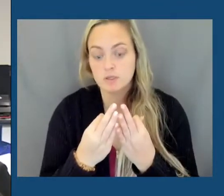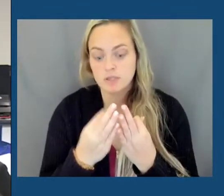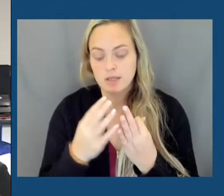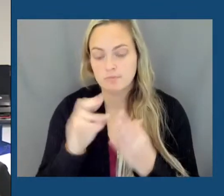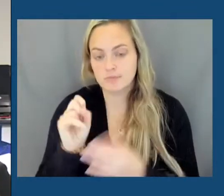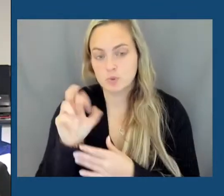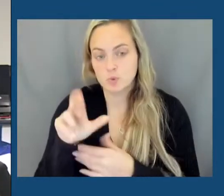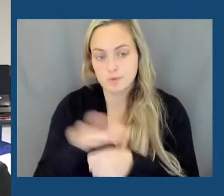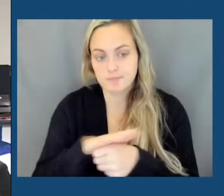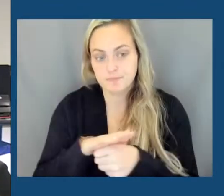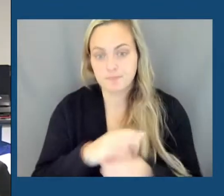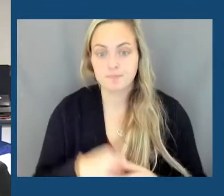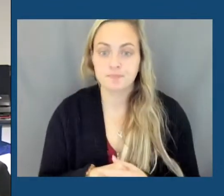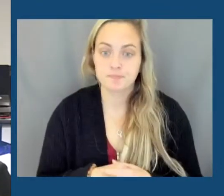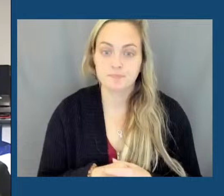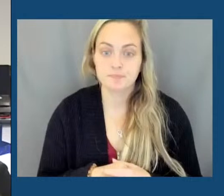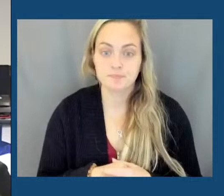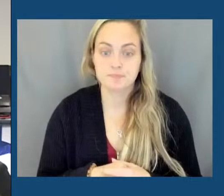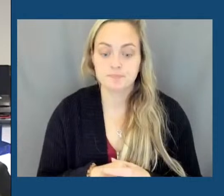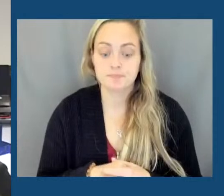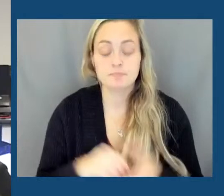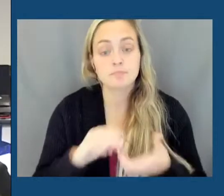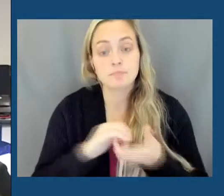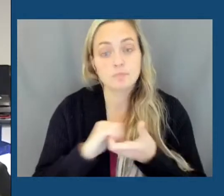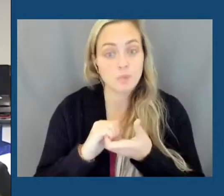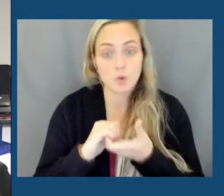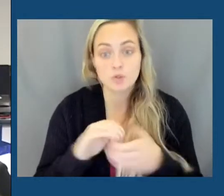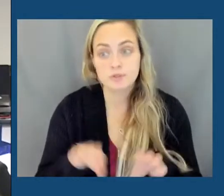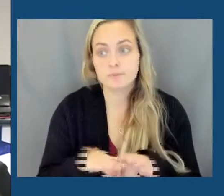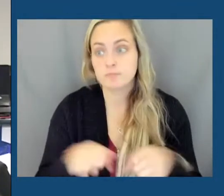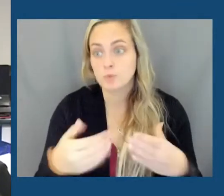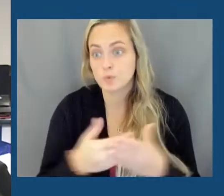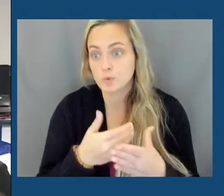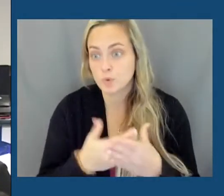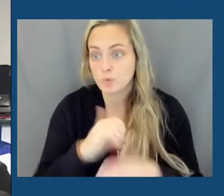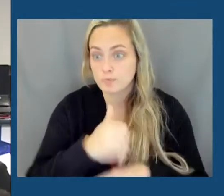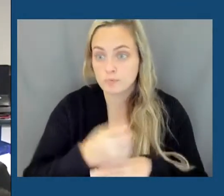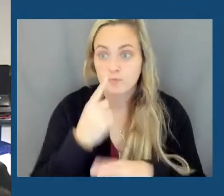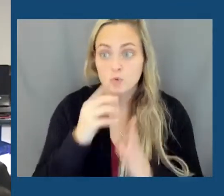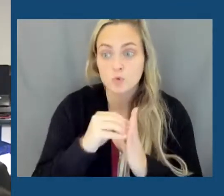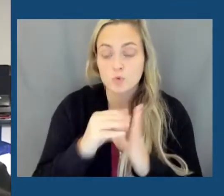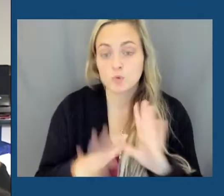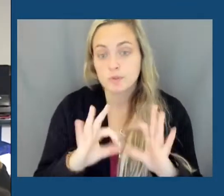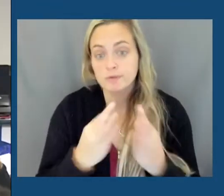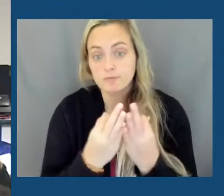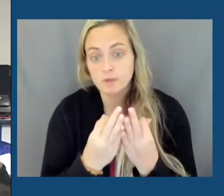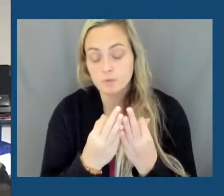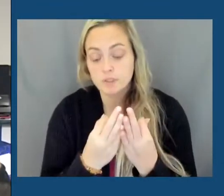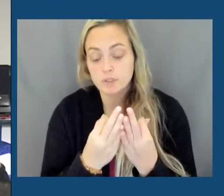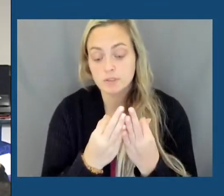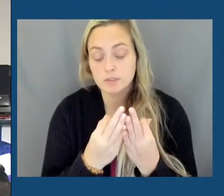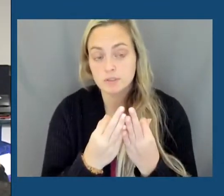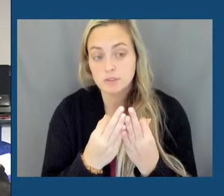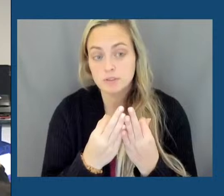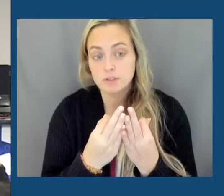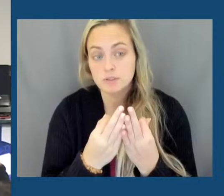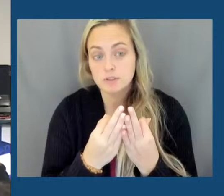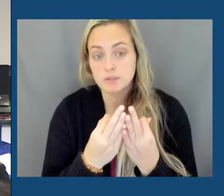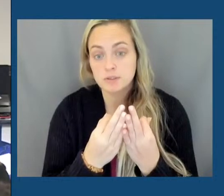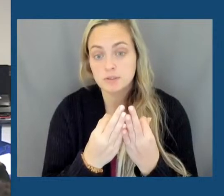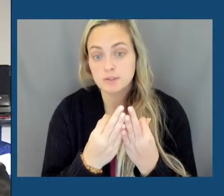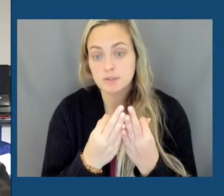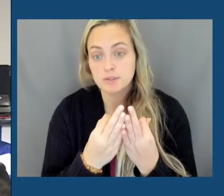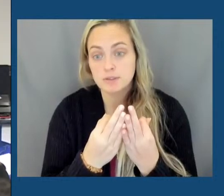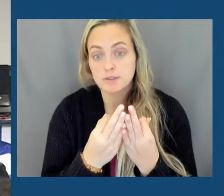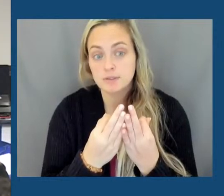area. The partnership opens new doors for students, families, and it